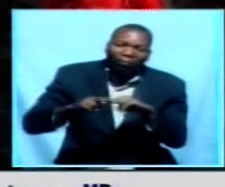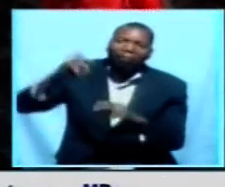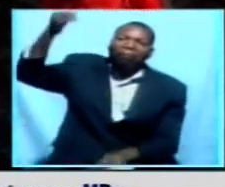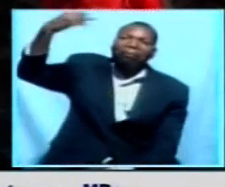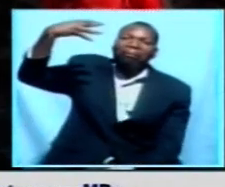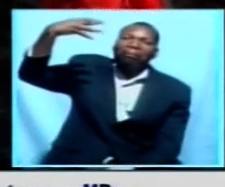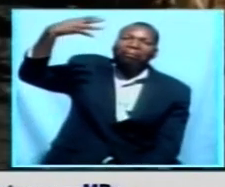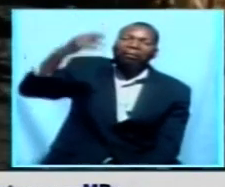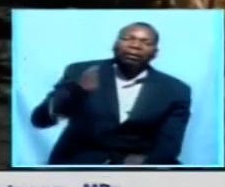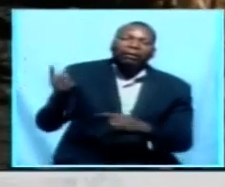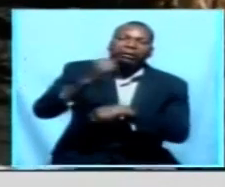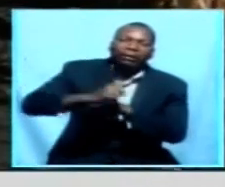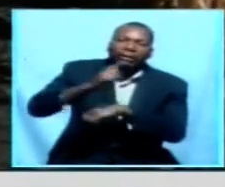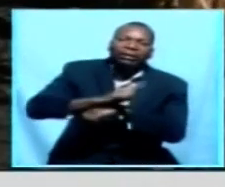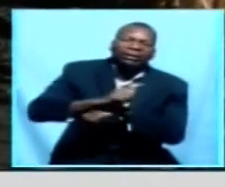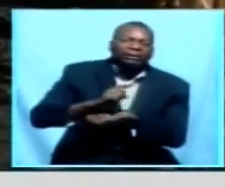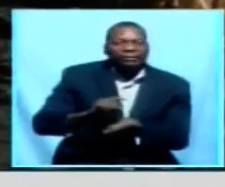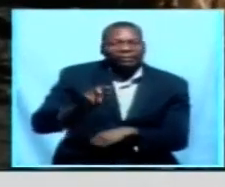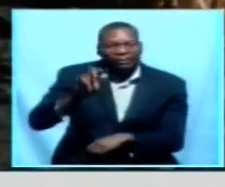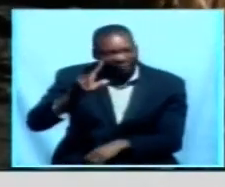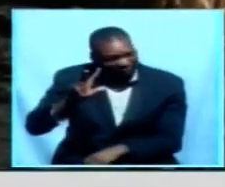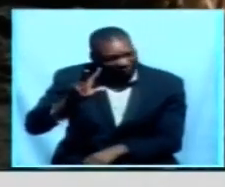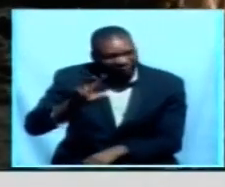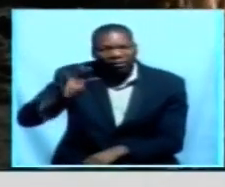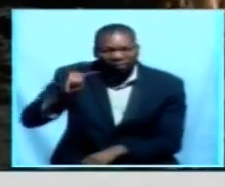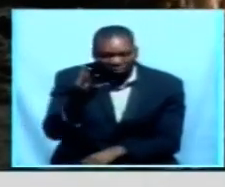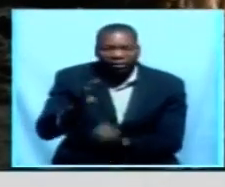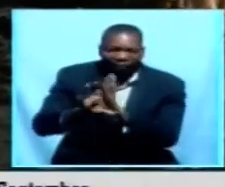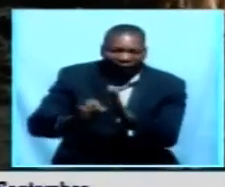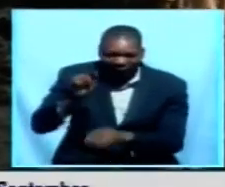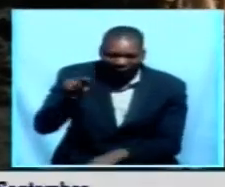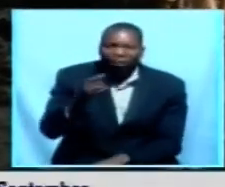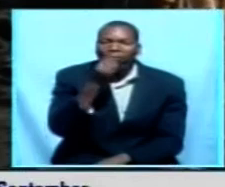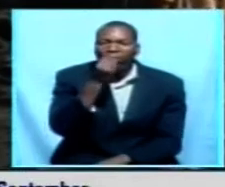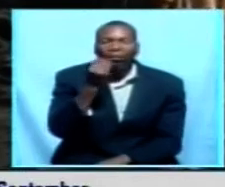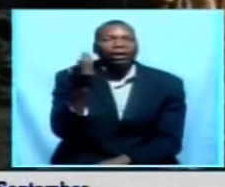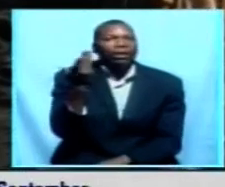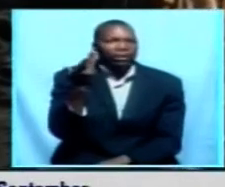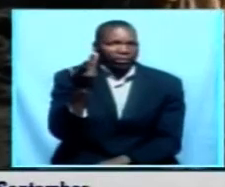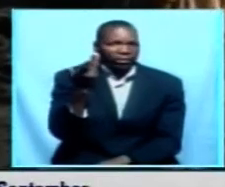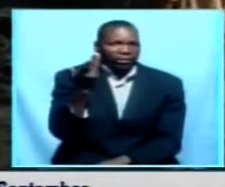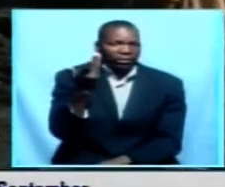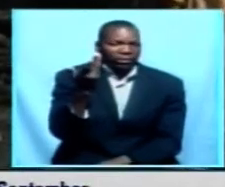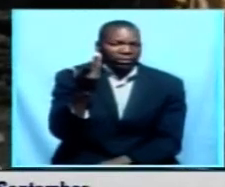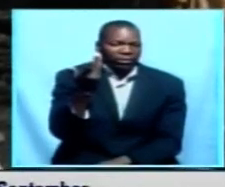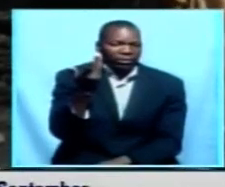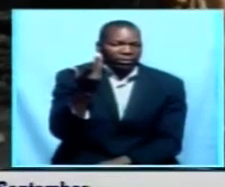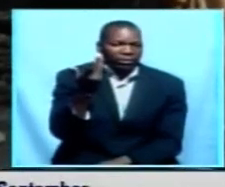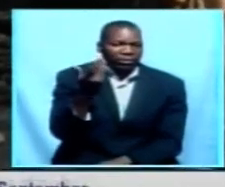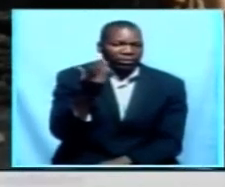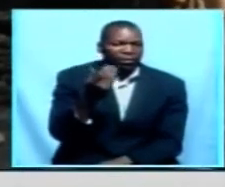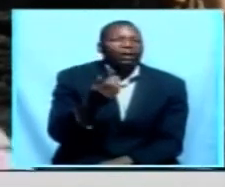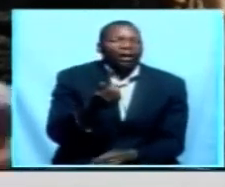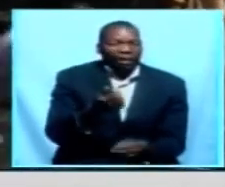there for 3 days. In fact, the 4th day, that's the day we got them from there. Those are not the only ones. There are several